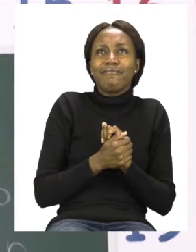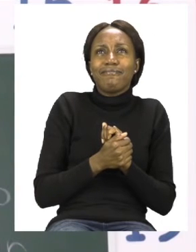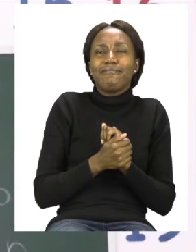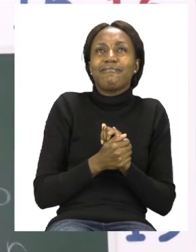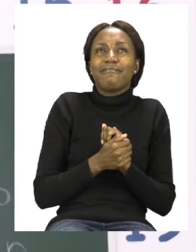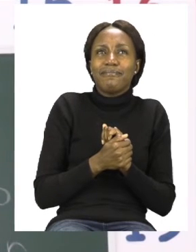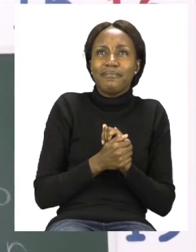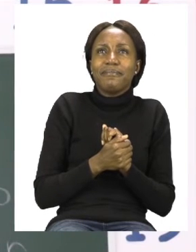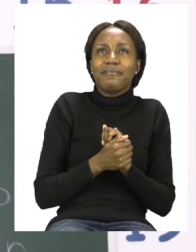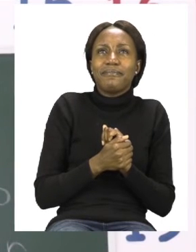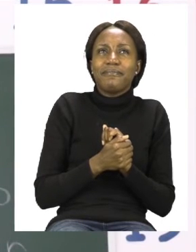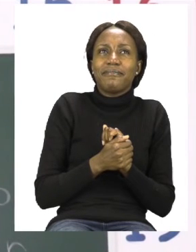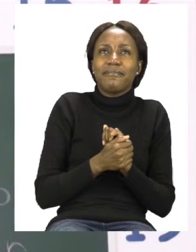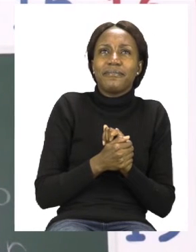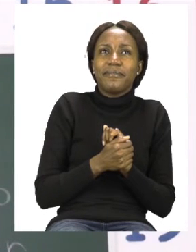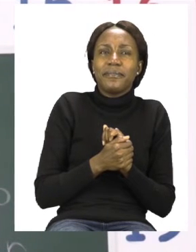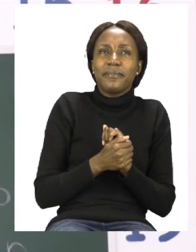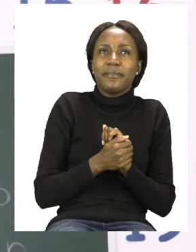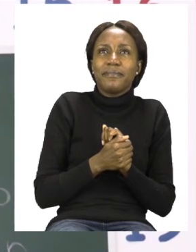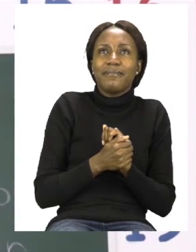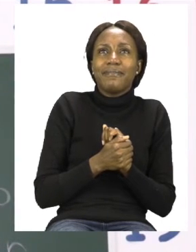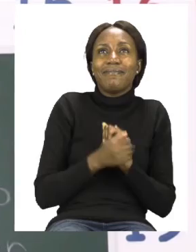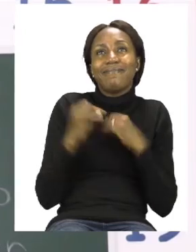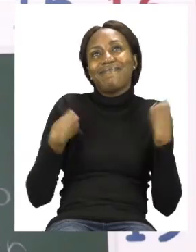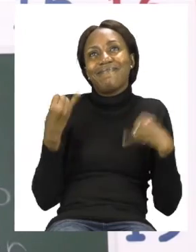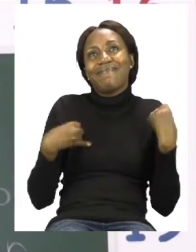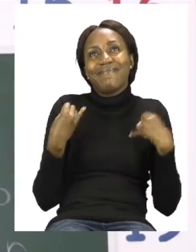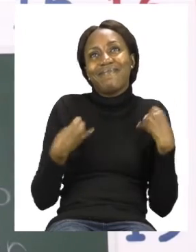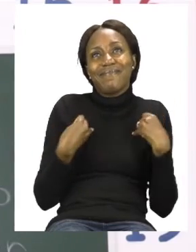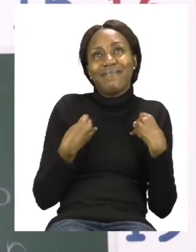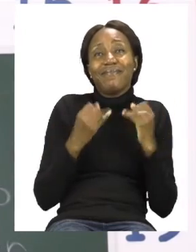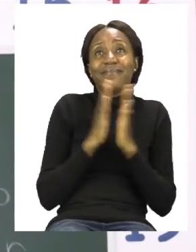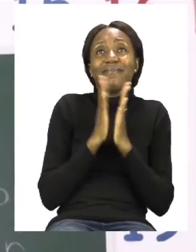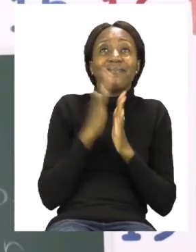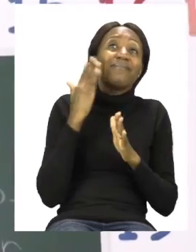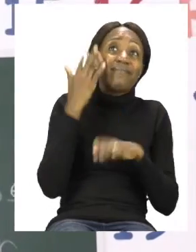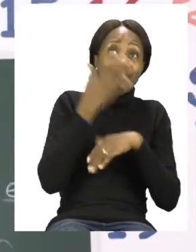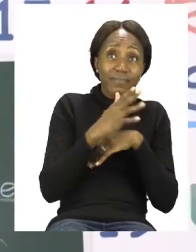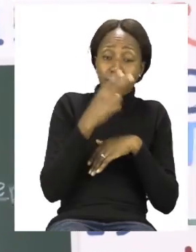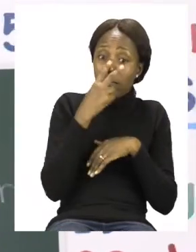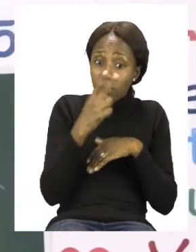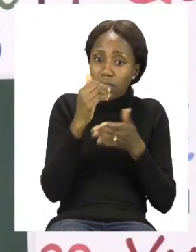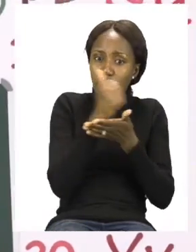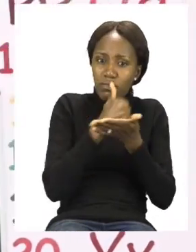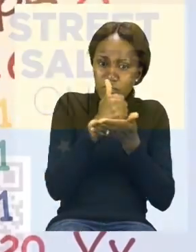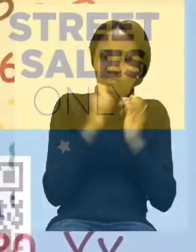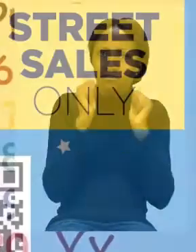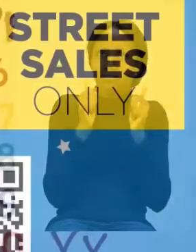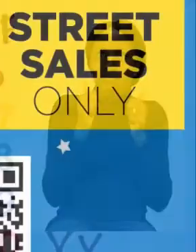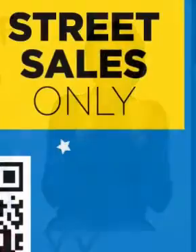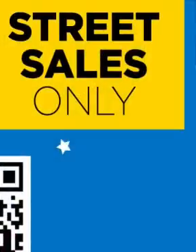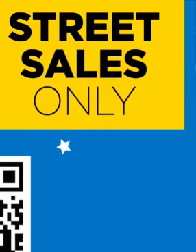to improve your English very quickly. Have fun, check your work when you are done, and I'll see you soon after our advert